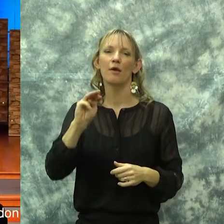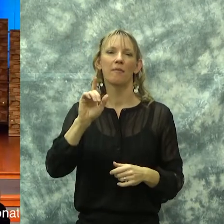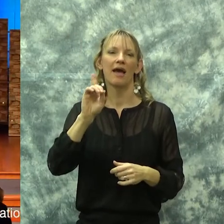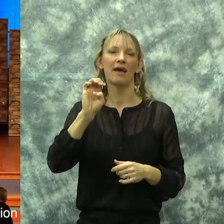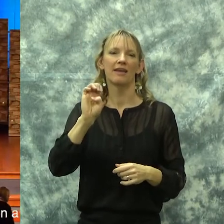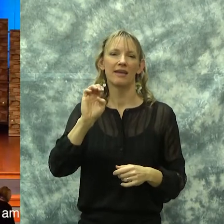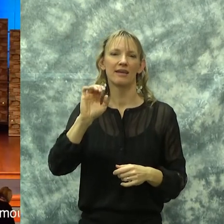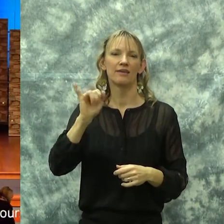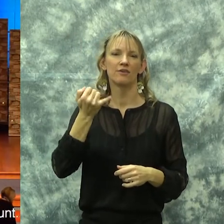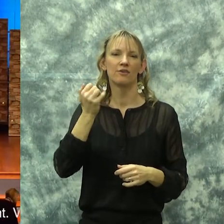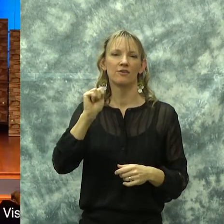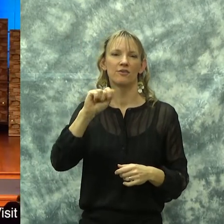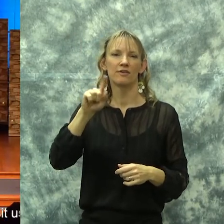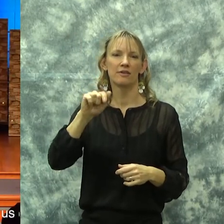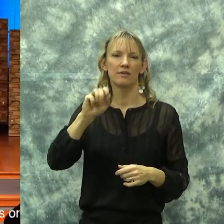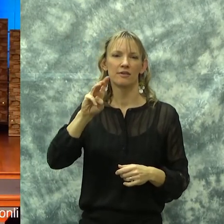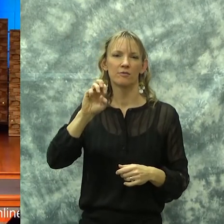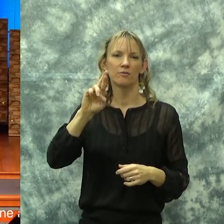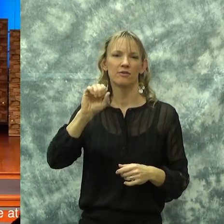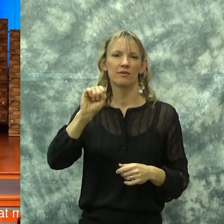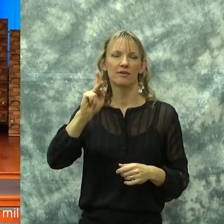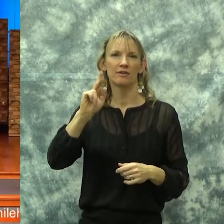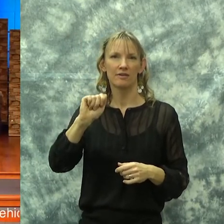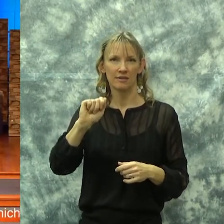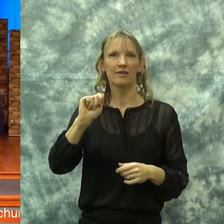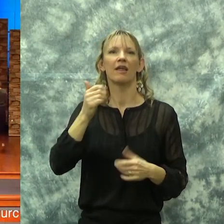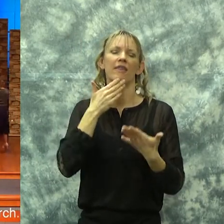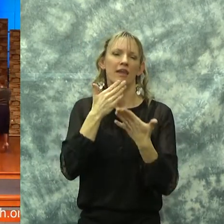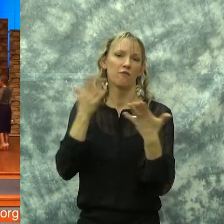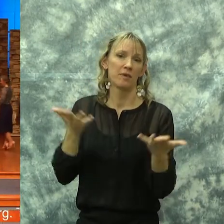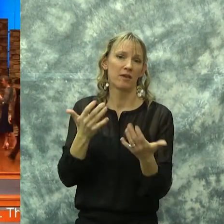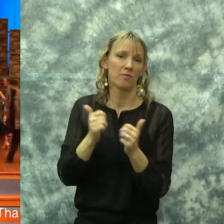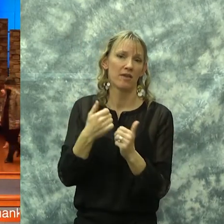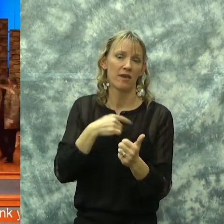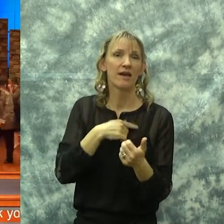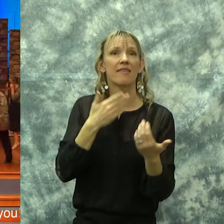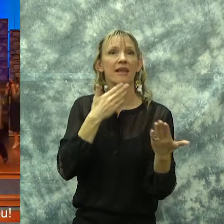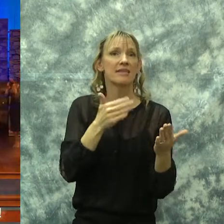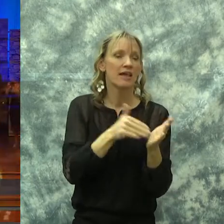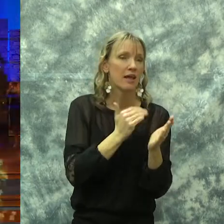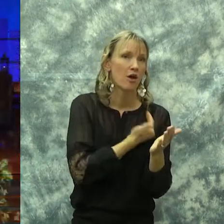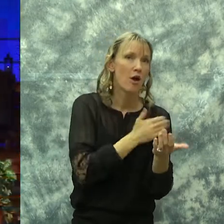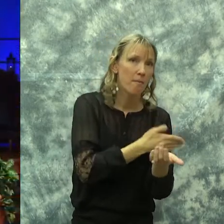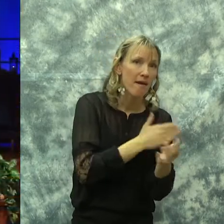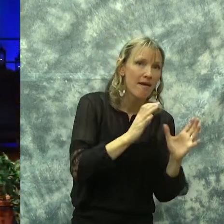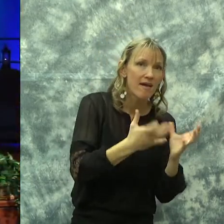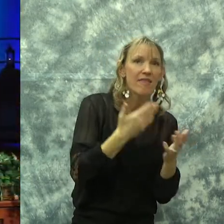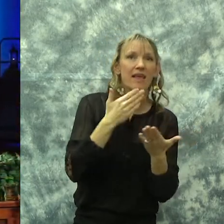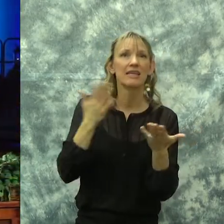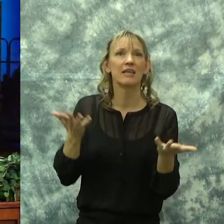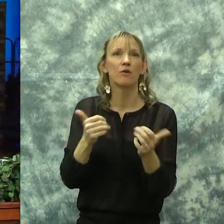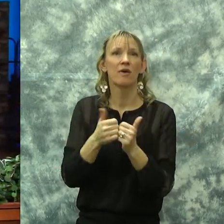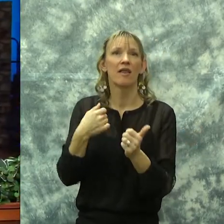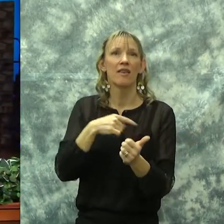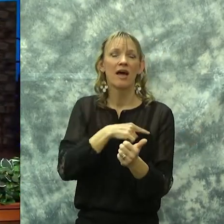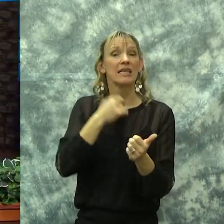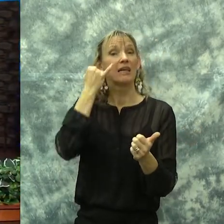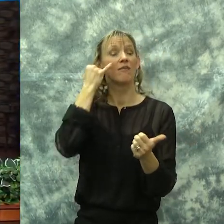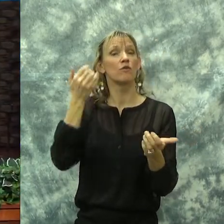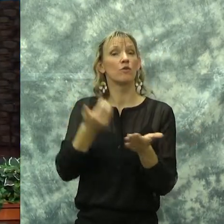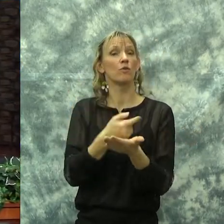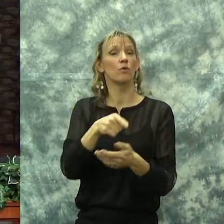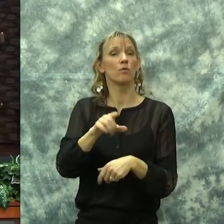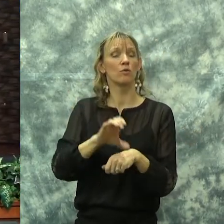Maddie Jaswerska, thank you so much. Thank you for being here with us today. Thanks again to our Mile High Band. Thank you for being with us. Hey, if you're new to